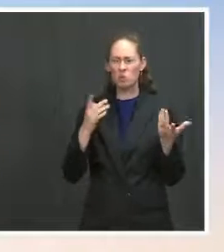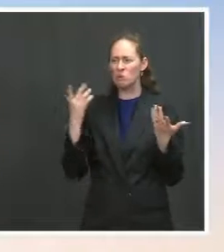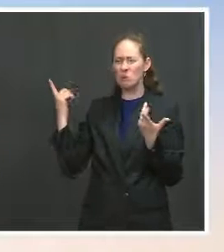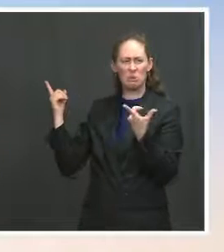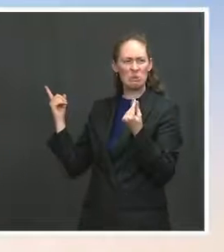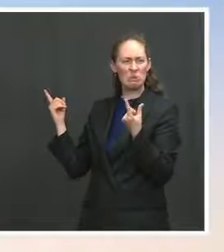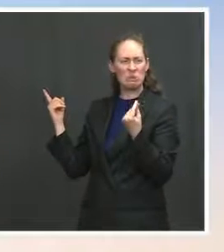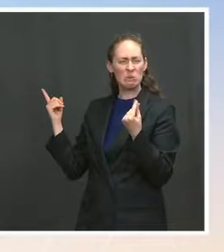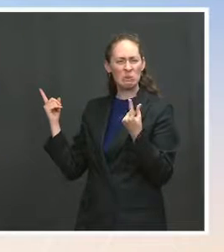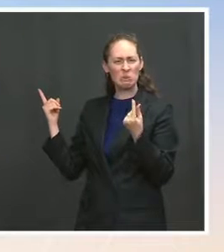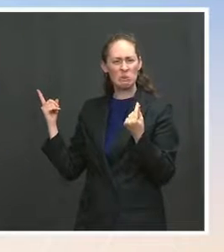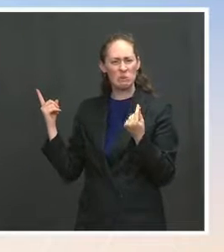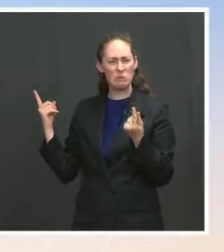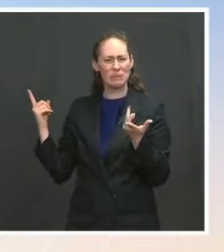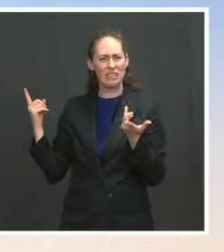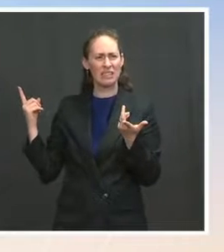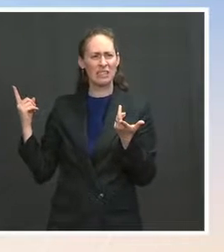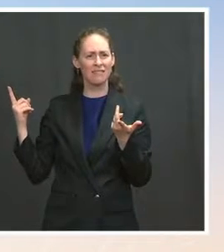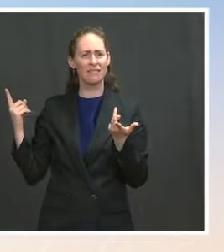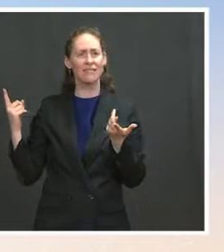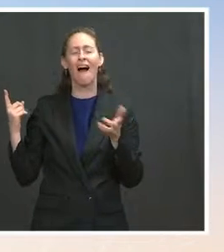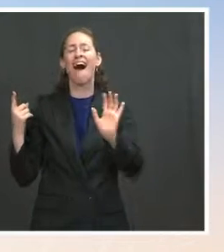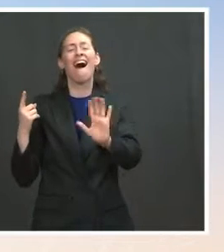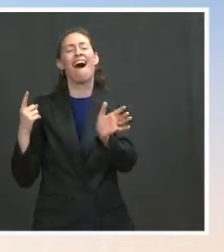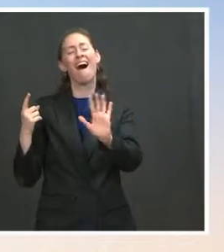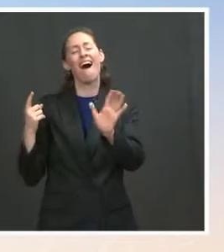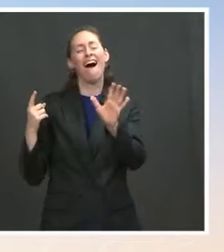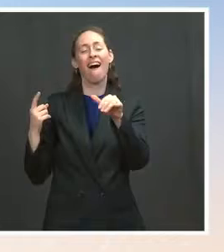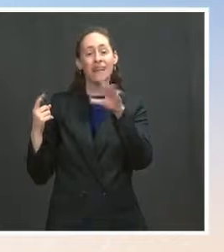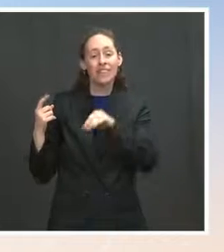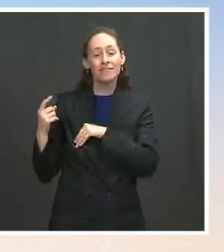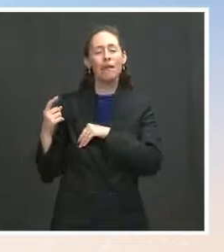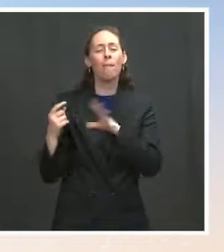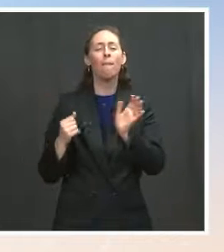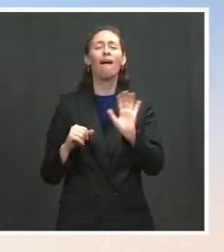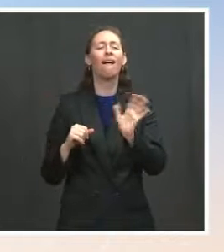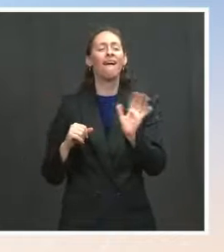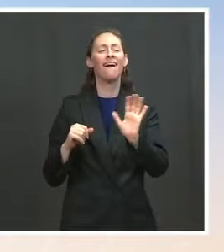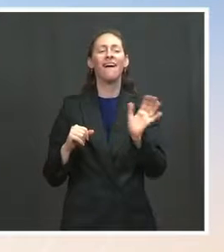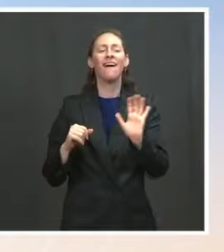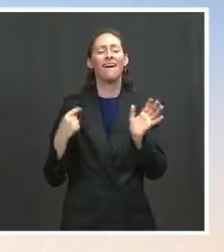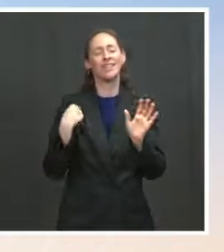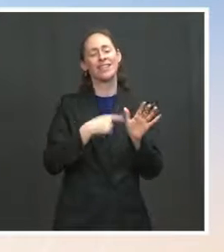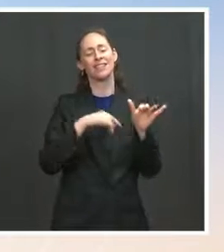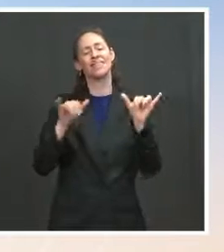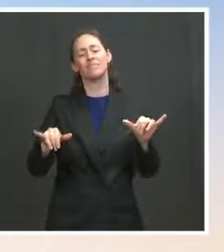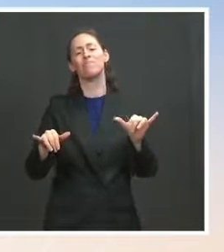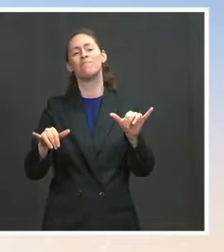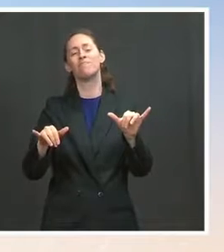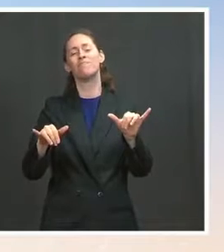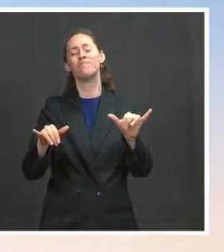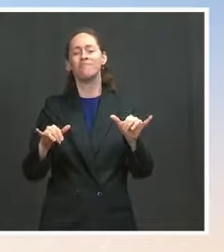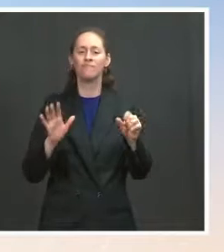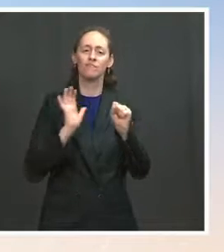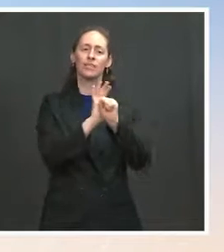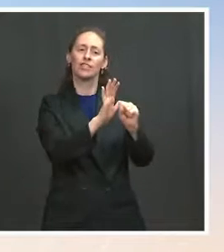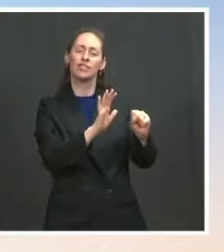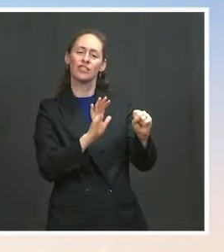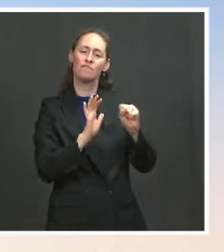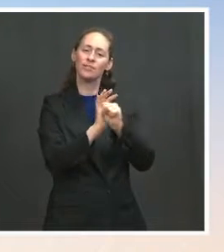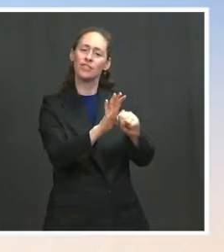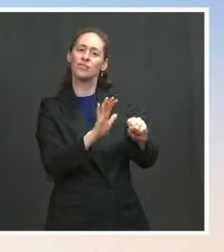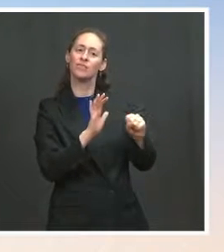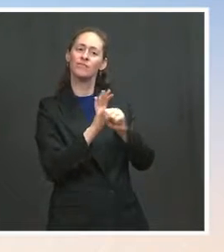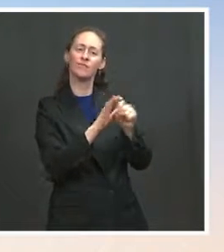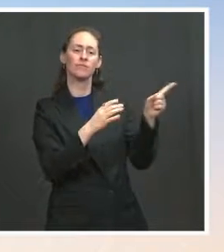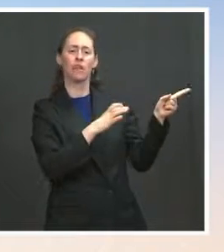Well, one, we don't accept that that's the case. We're going to continue to press for Congress to move forward with legislation on voting